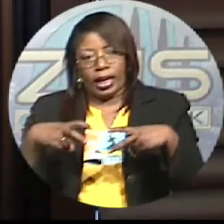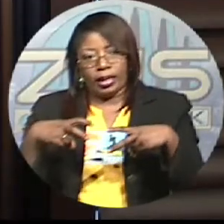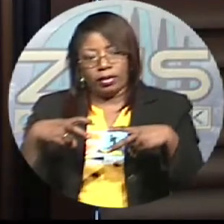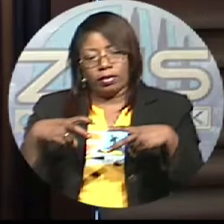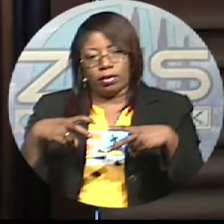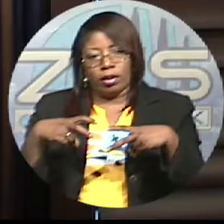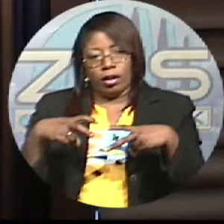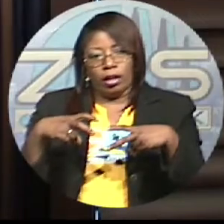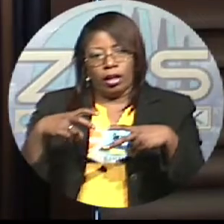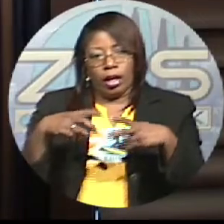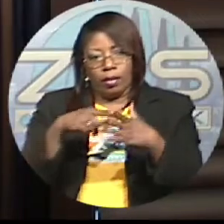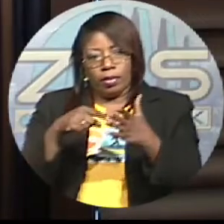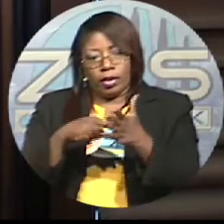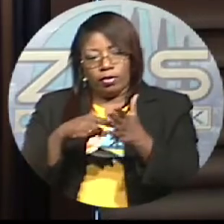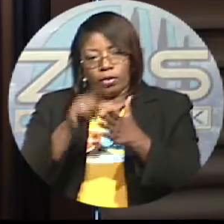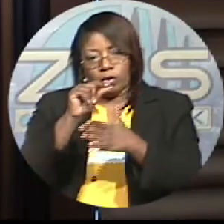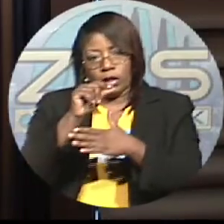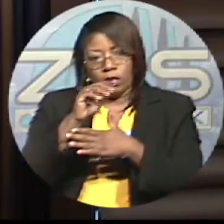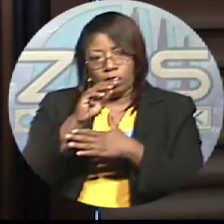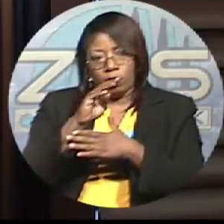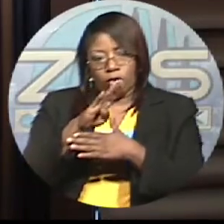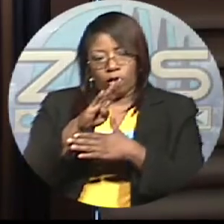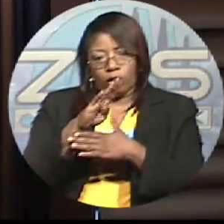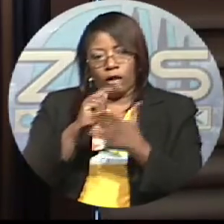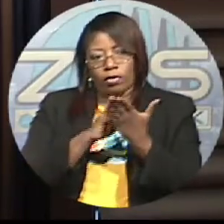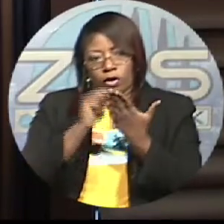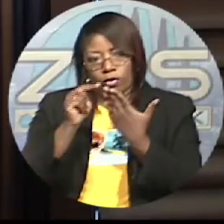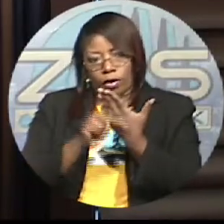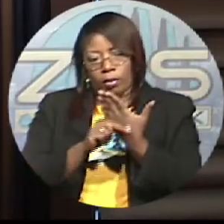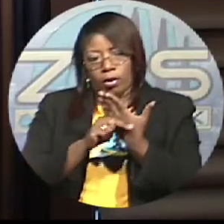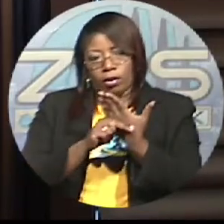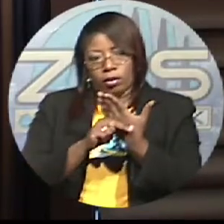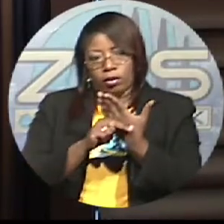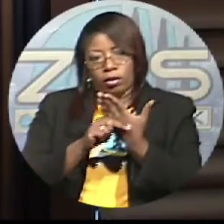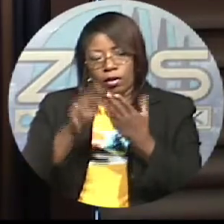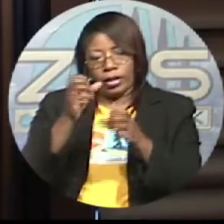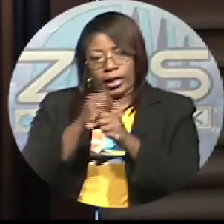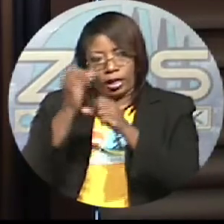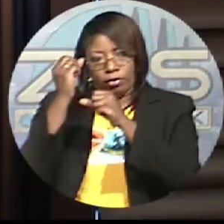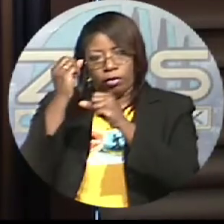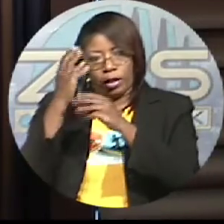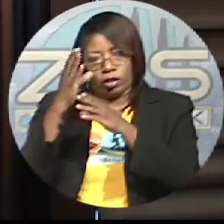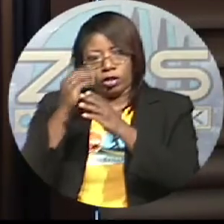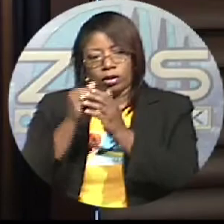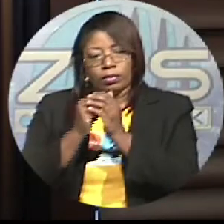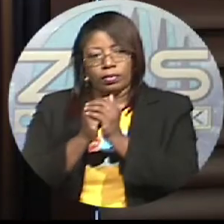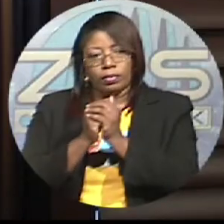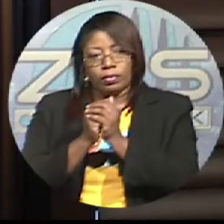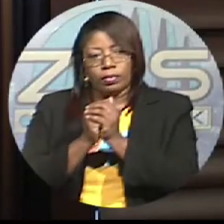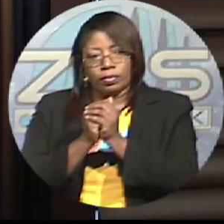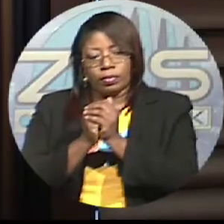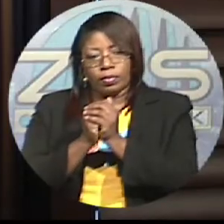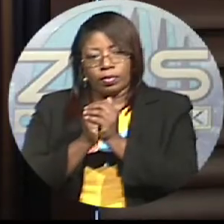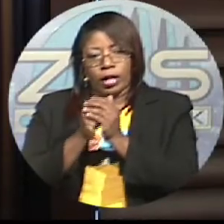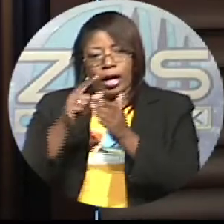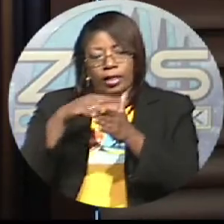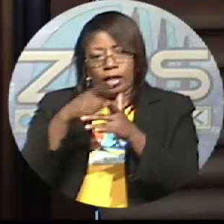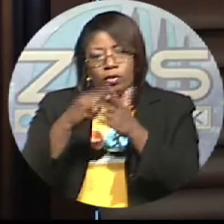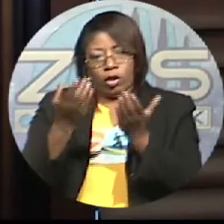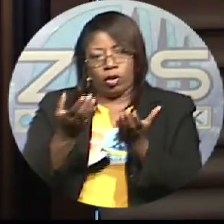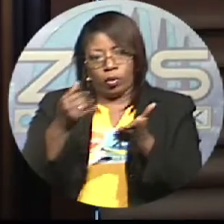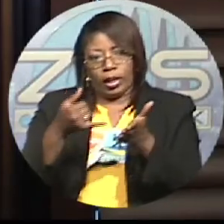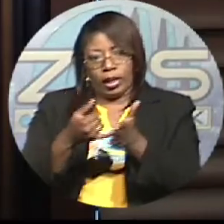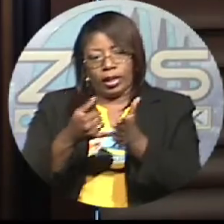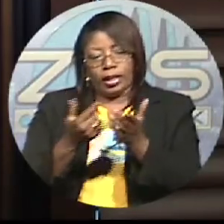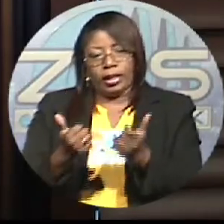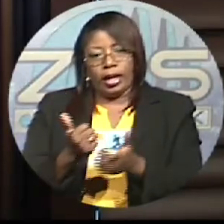of November, our new weighbridges are actually capturing daily data. So literally every vehicle that comes over the weighbridges is weighed, and it assists the